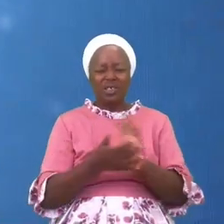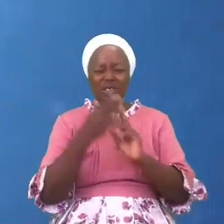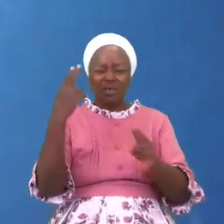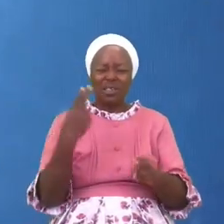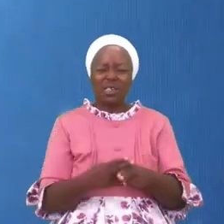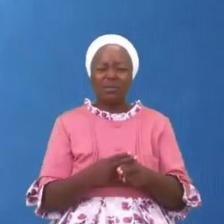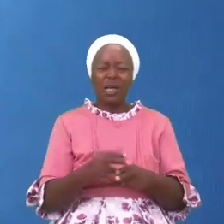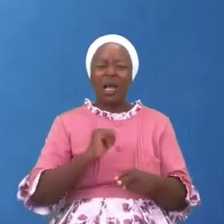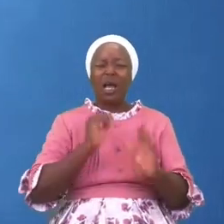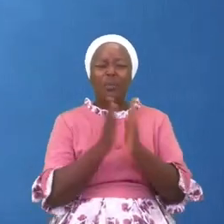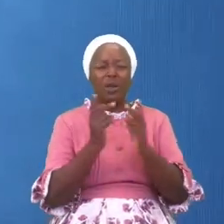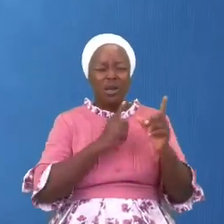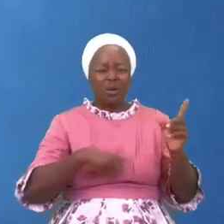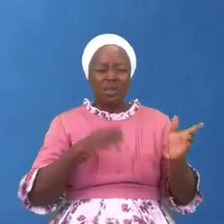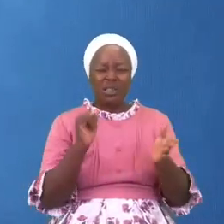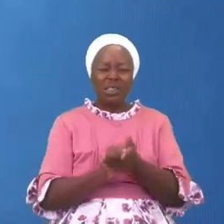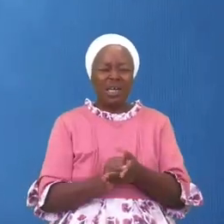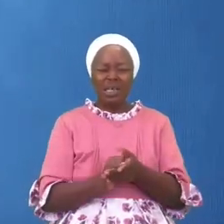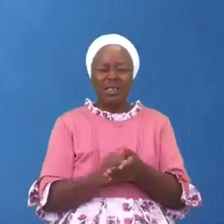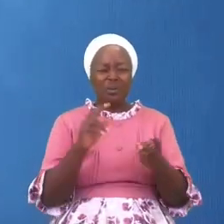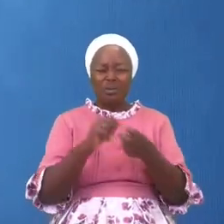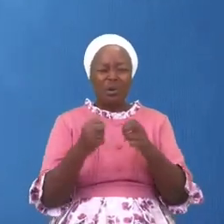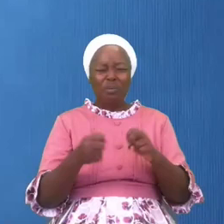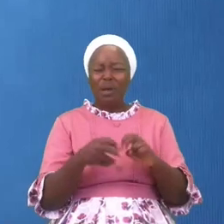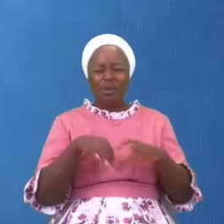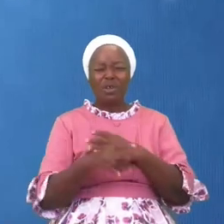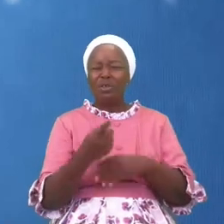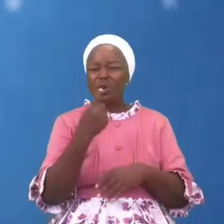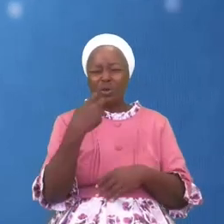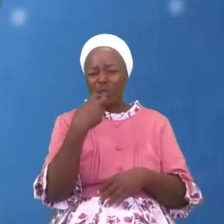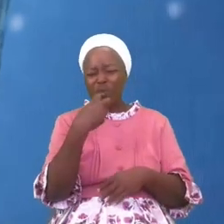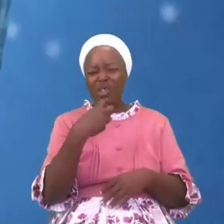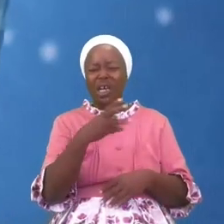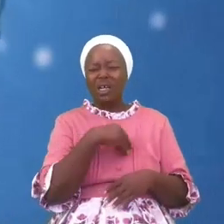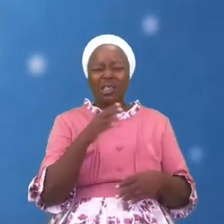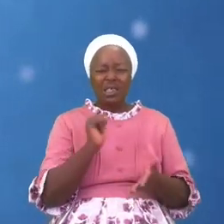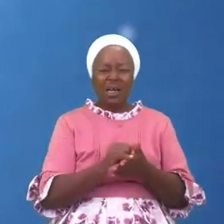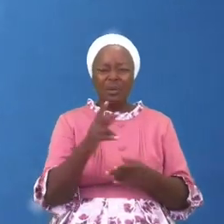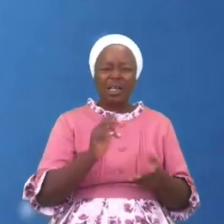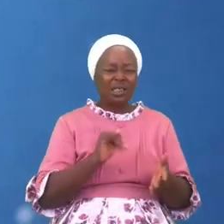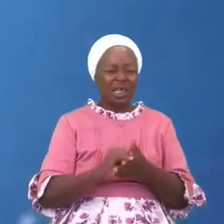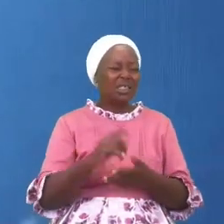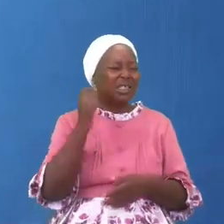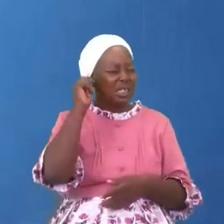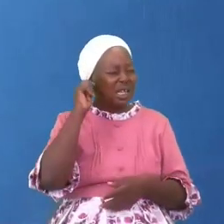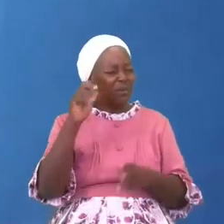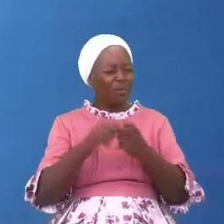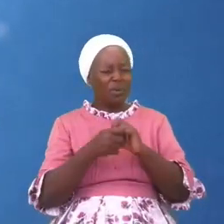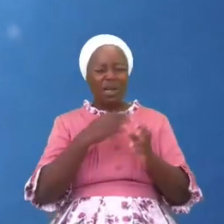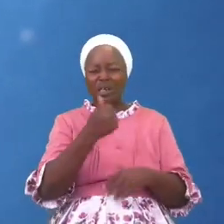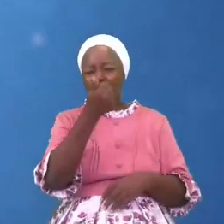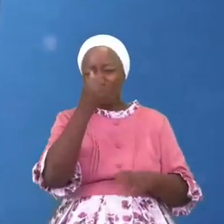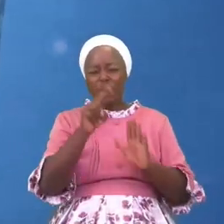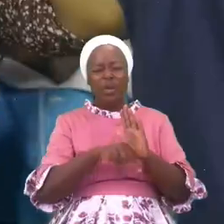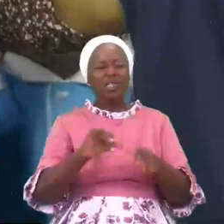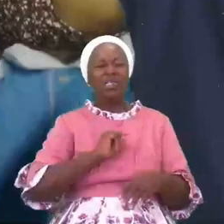speech over there and that ear problem and the dumbness, the Lord touch you right now, be healed